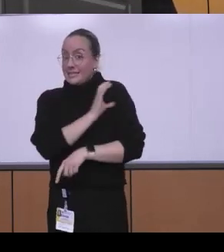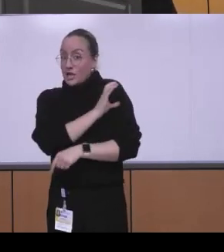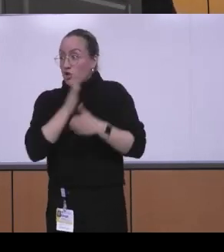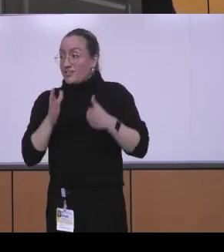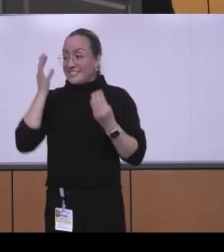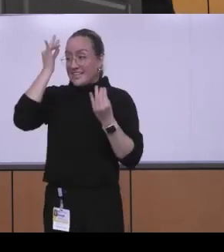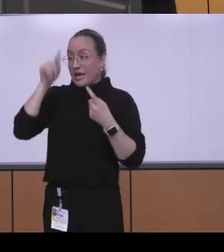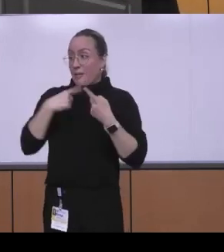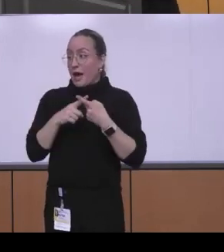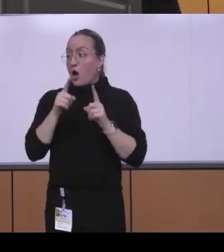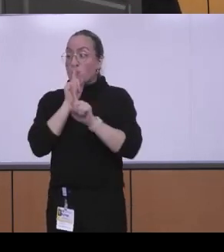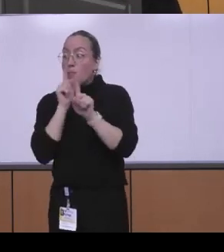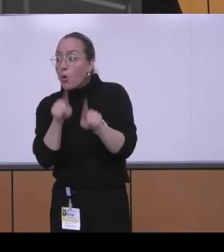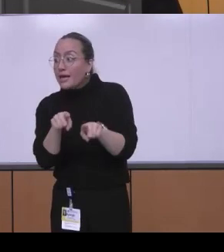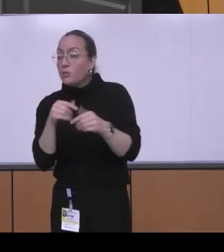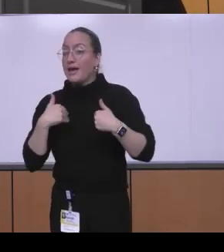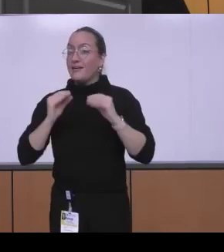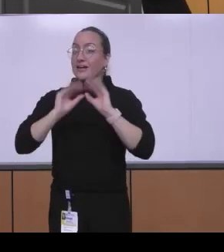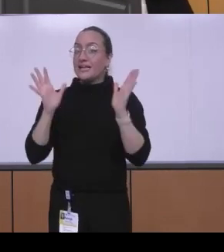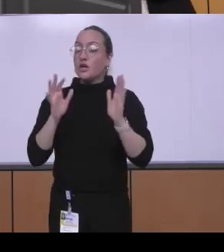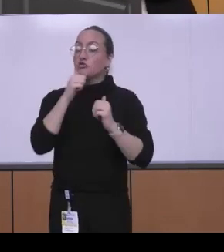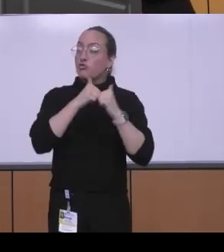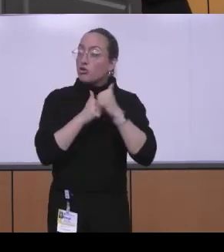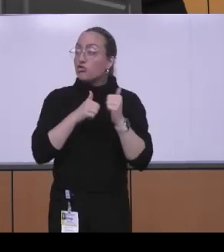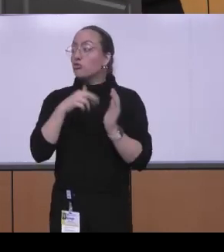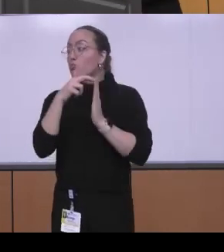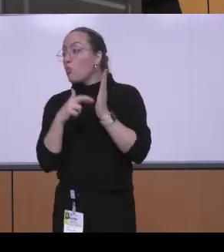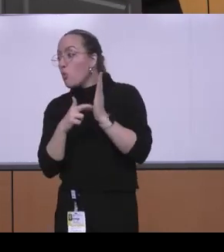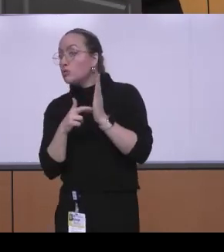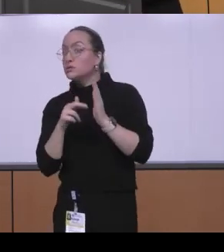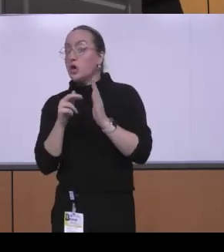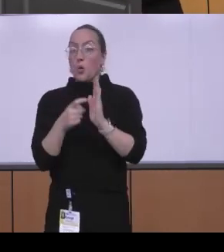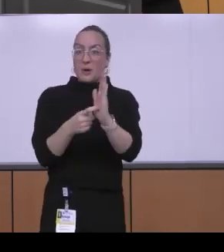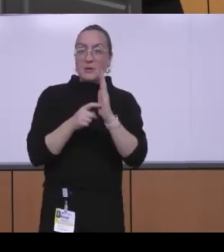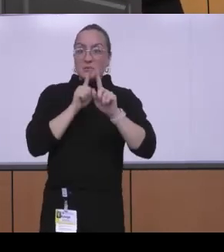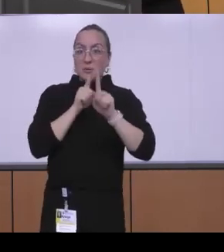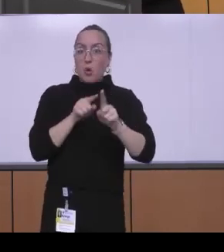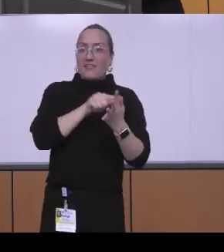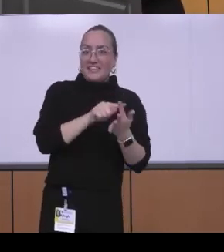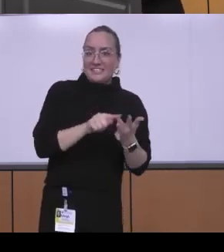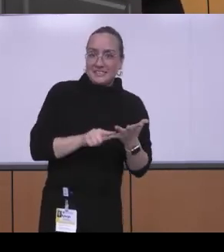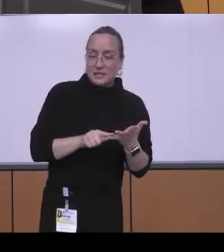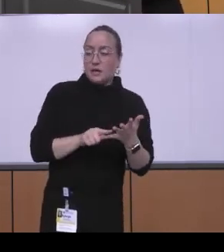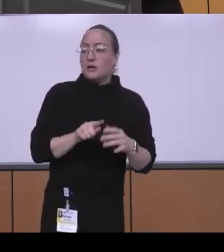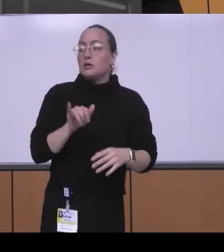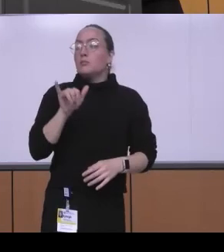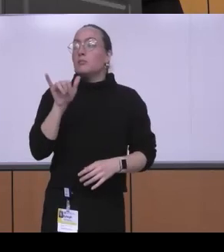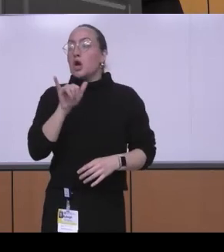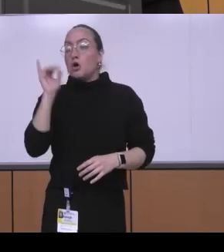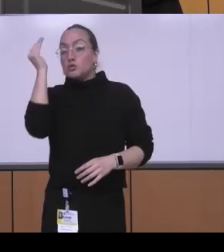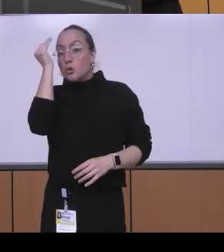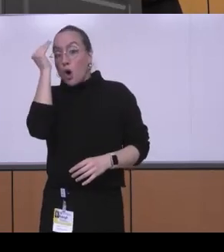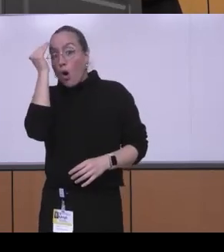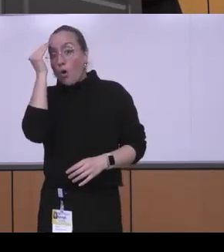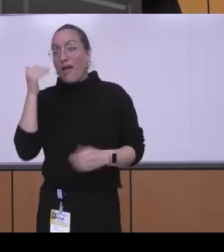reporting? So we definitely have clear structures and rules around which we must report X, Y, and Z kinds of things. And we also know there's tremendous latitude